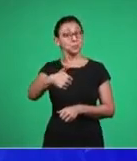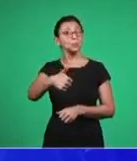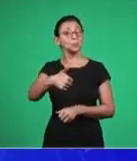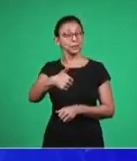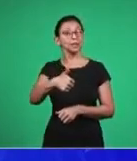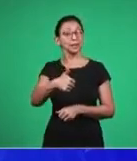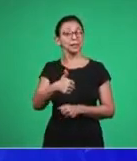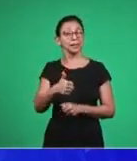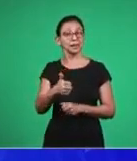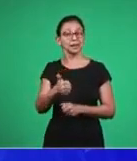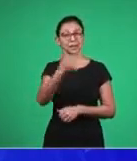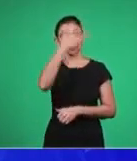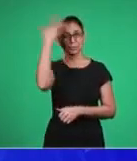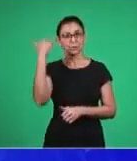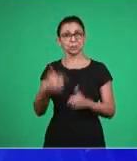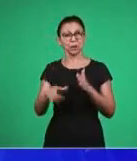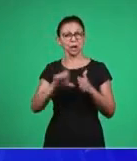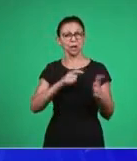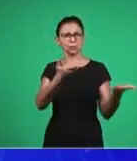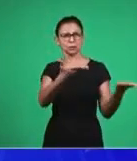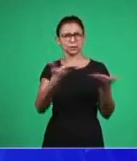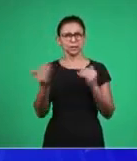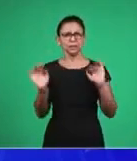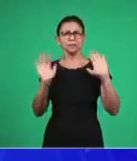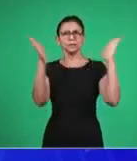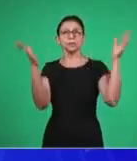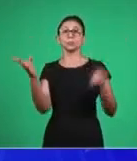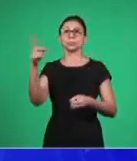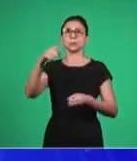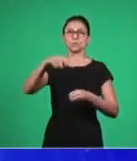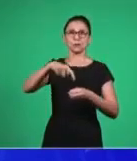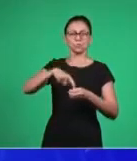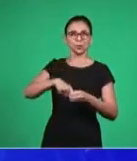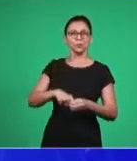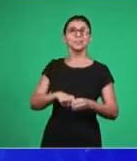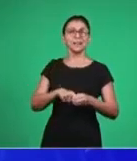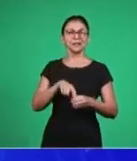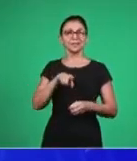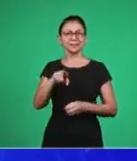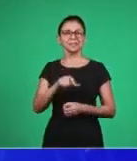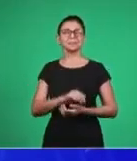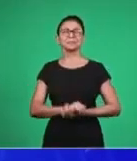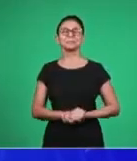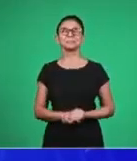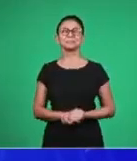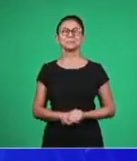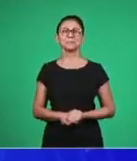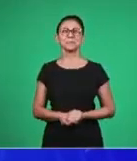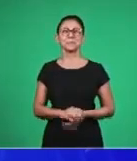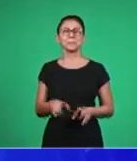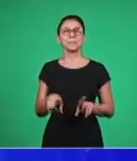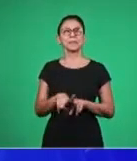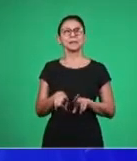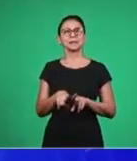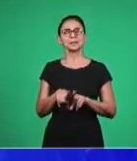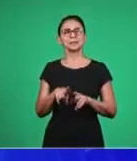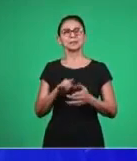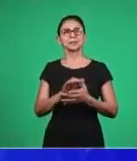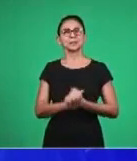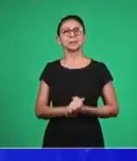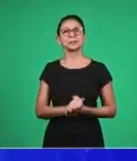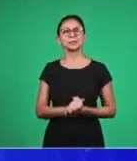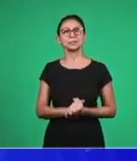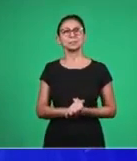day, on the 24th of November. They were back again at this service.